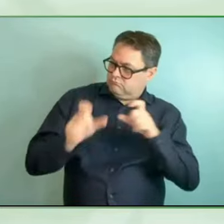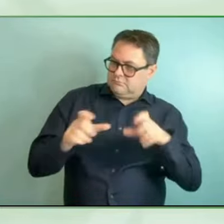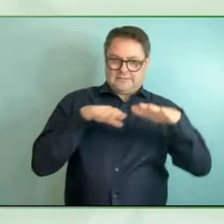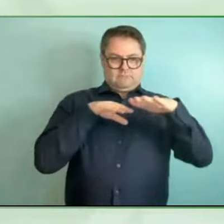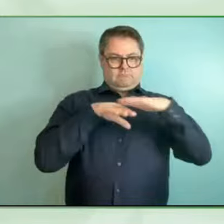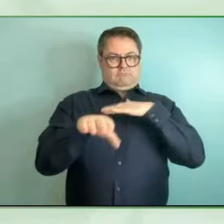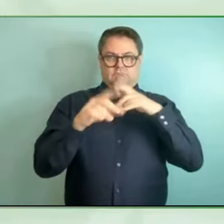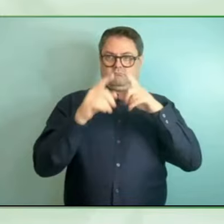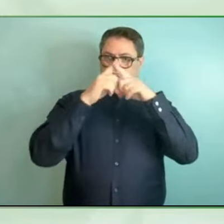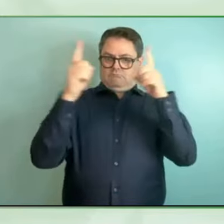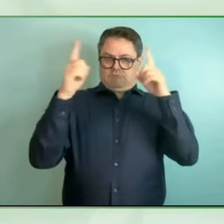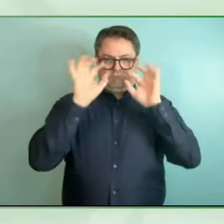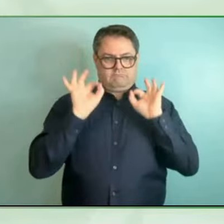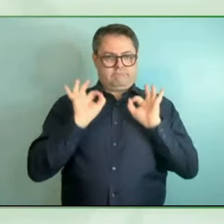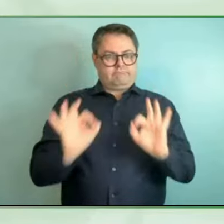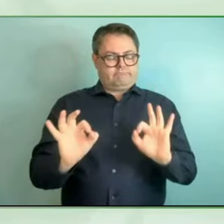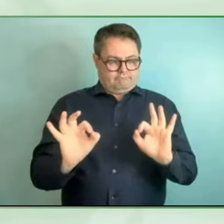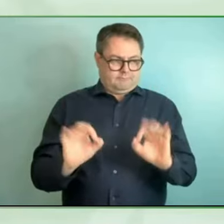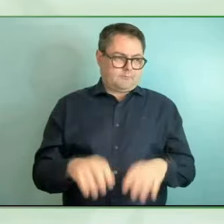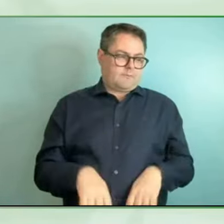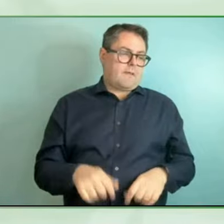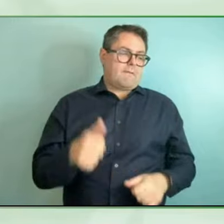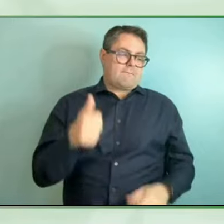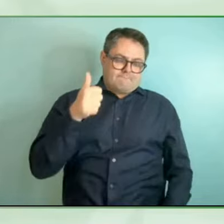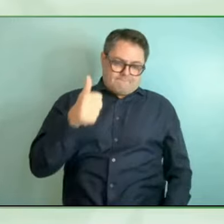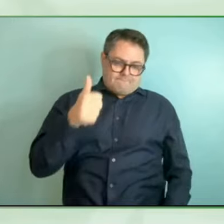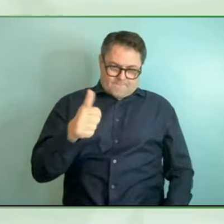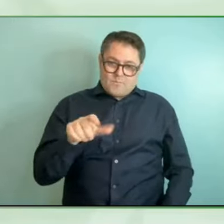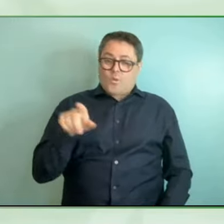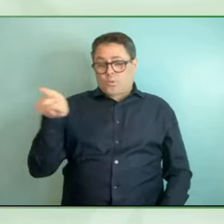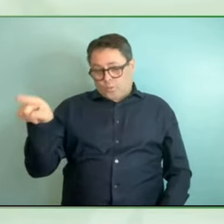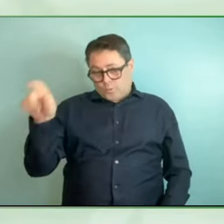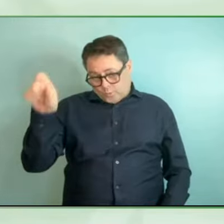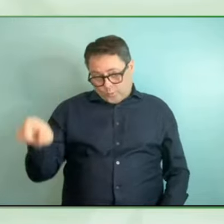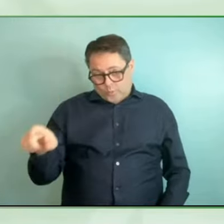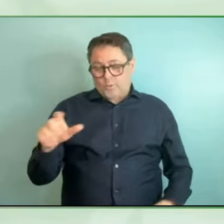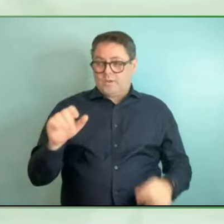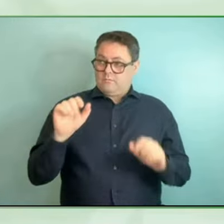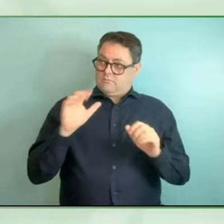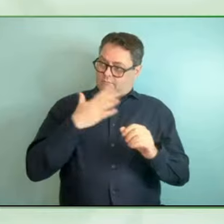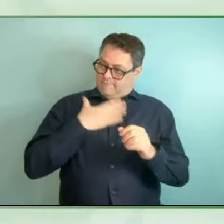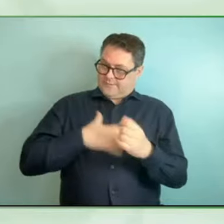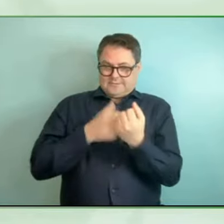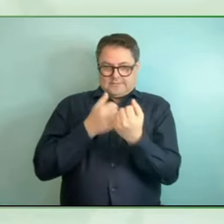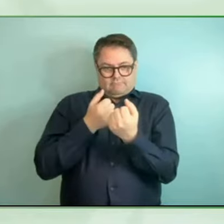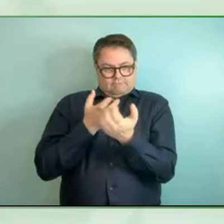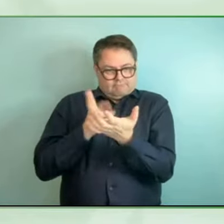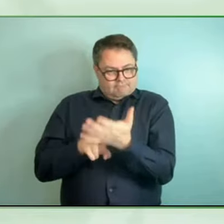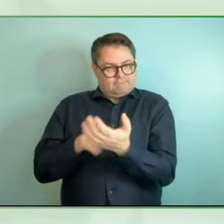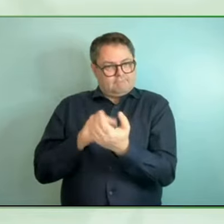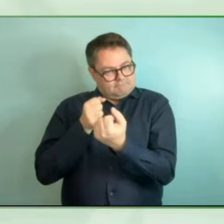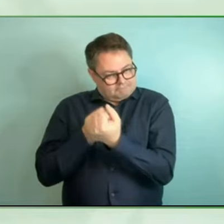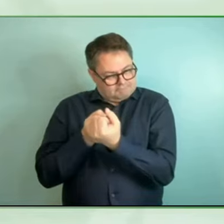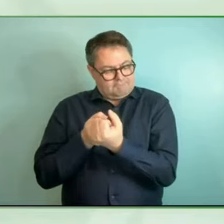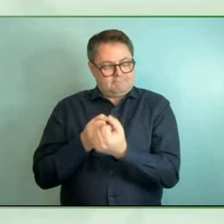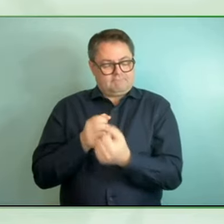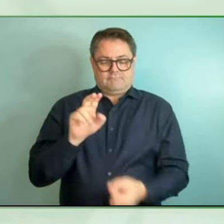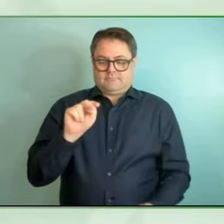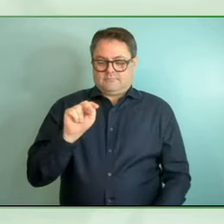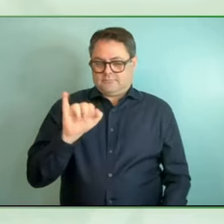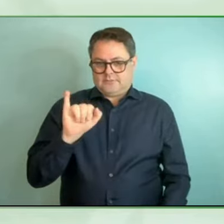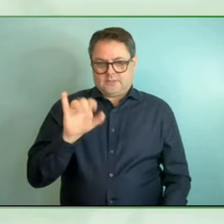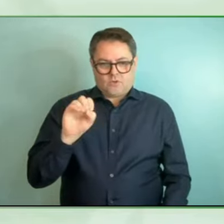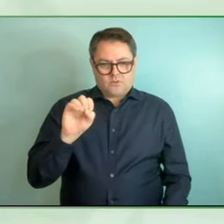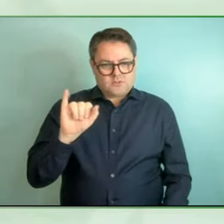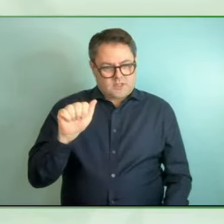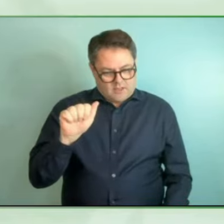Okay, very good. So I understand why you as a professor at the university want to sign the Nicosia Declaration, but you mentioned it